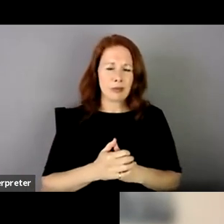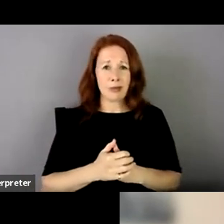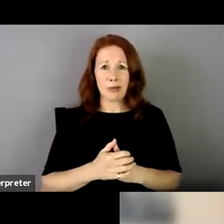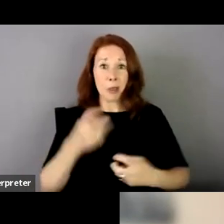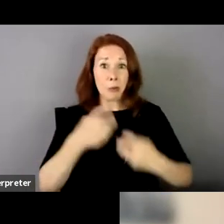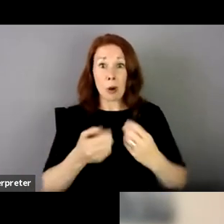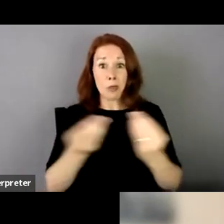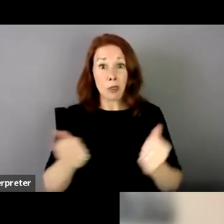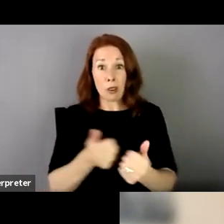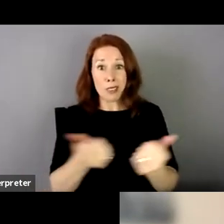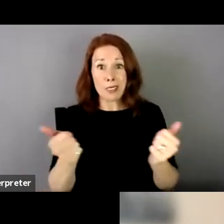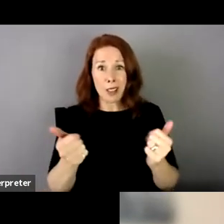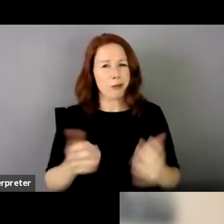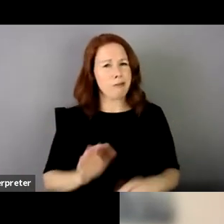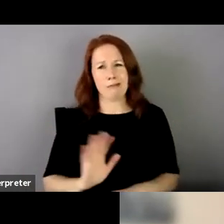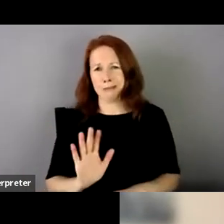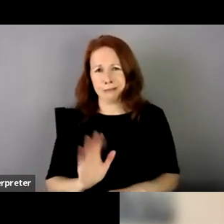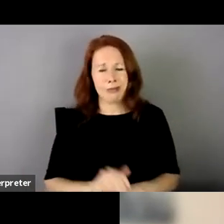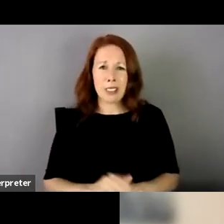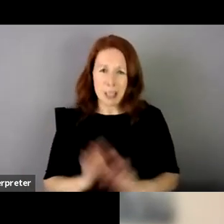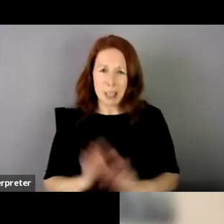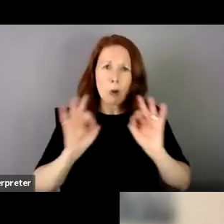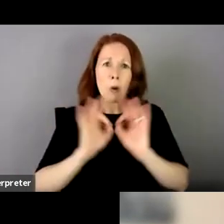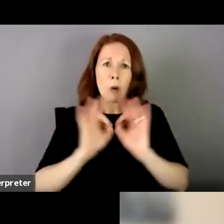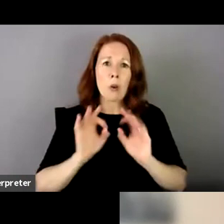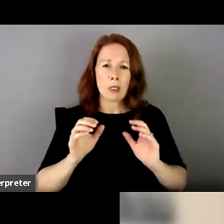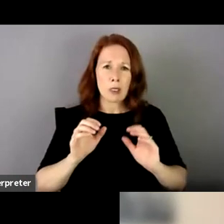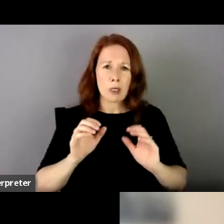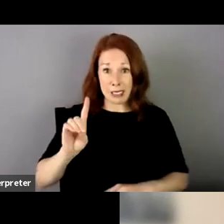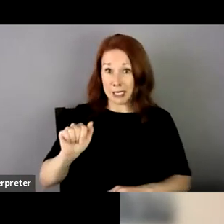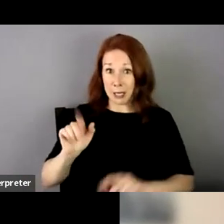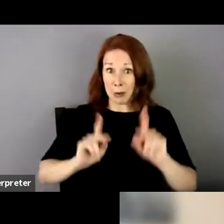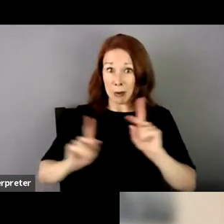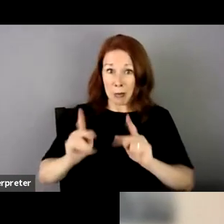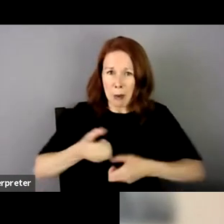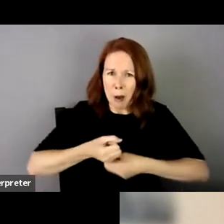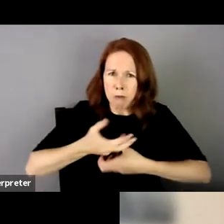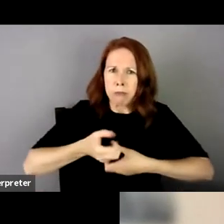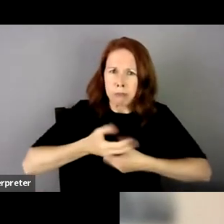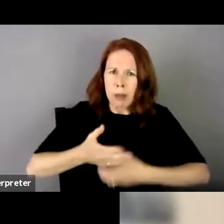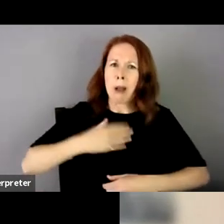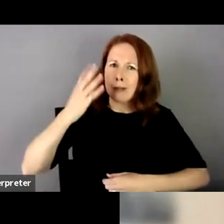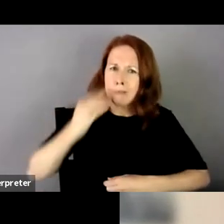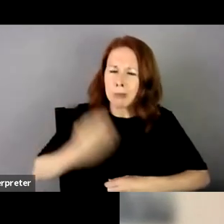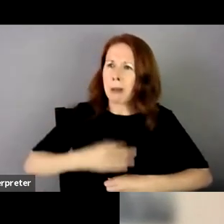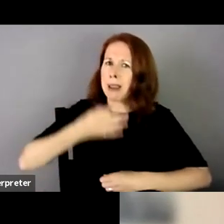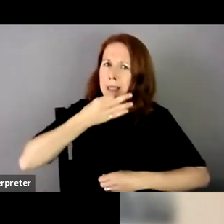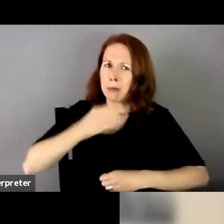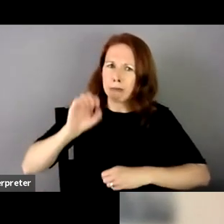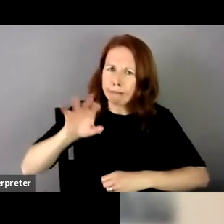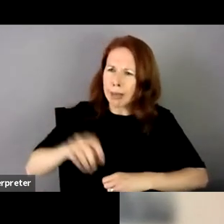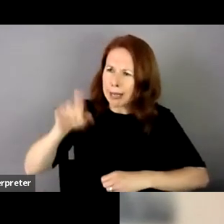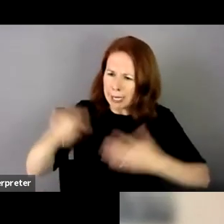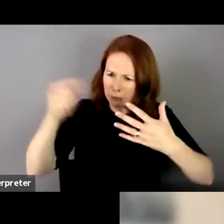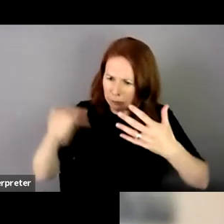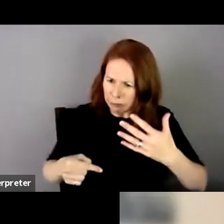just intuitively. We need to hear from more disabled people and more people who are experts in this area so that we can